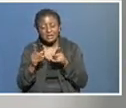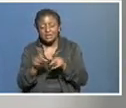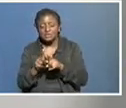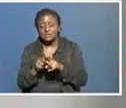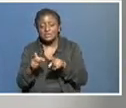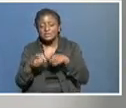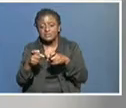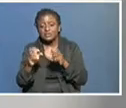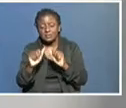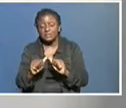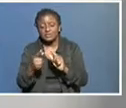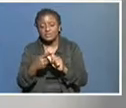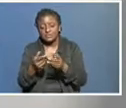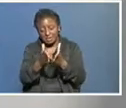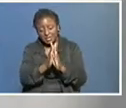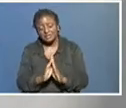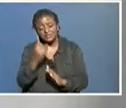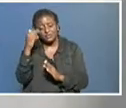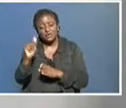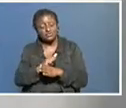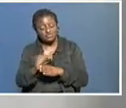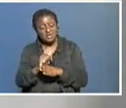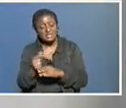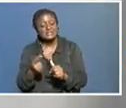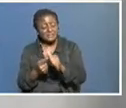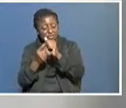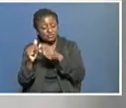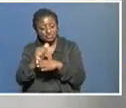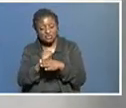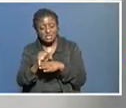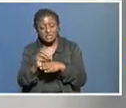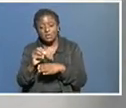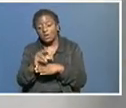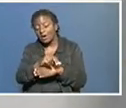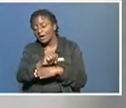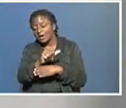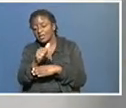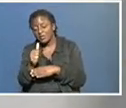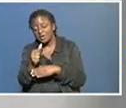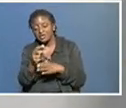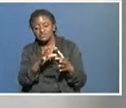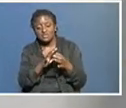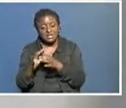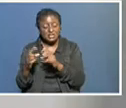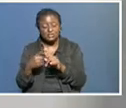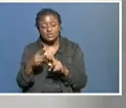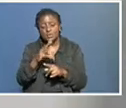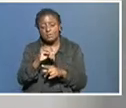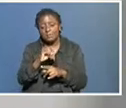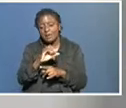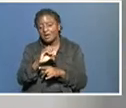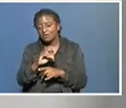to request for training, specific training or otherwise training related to Microsoft.